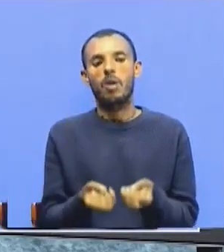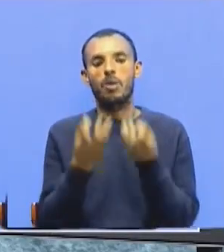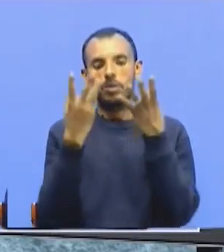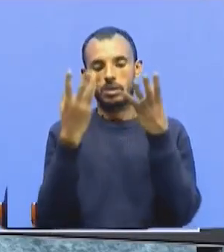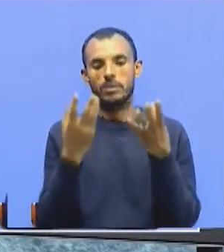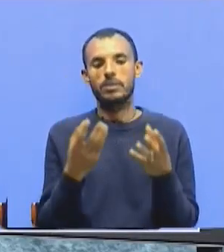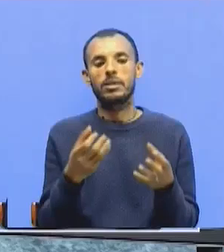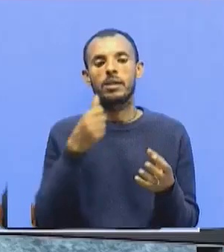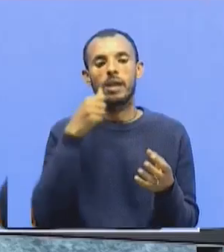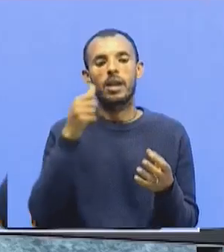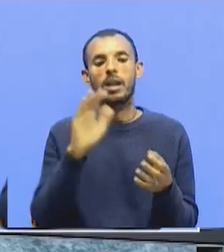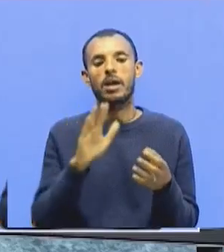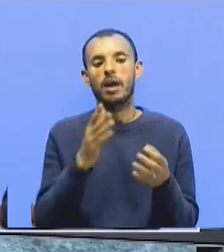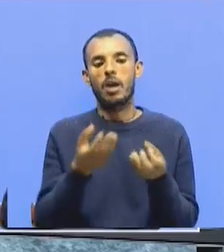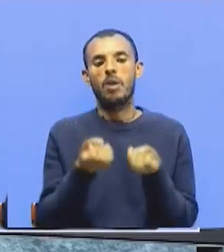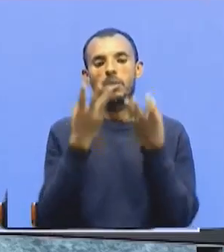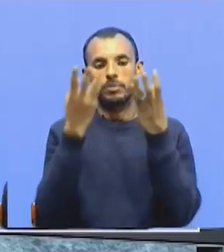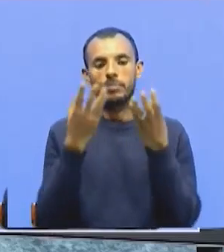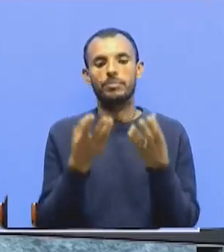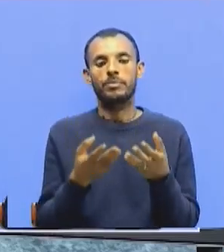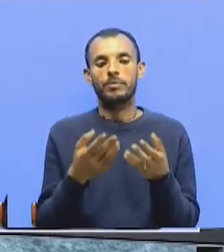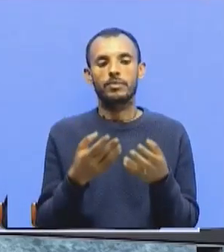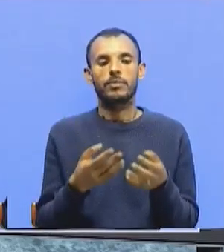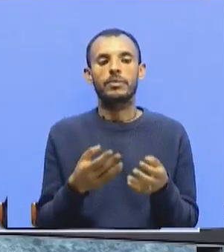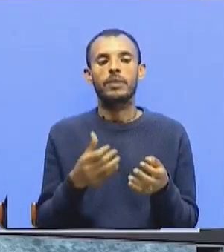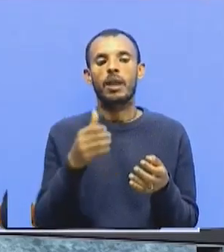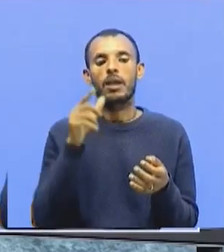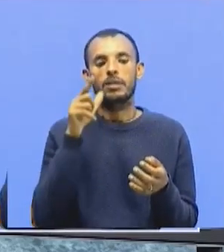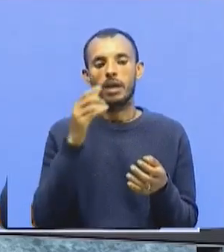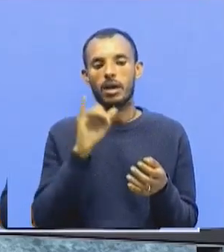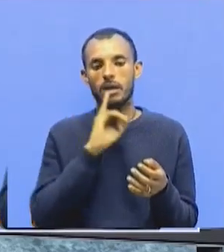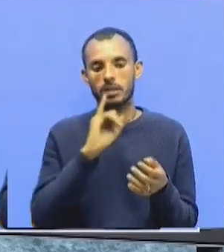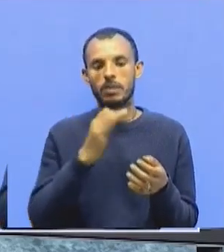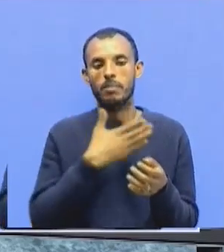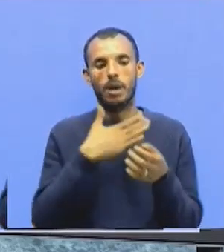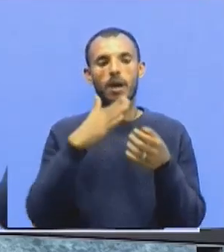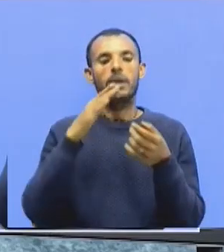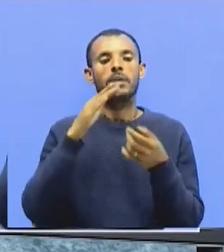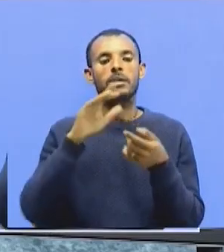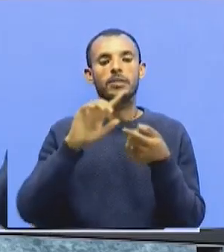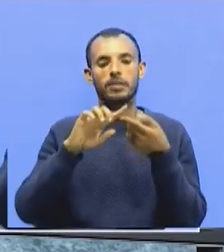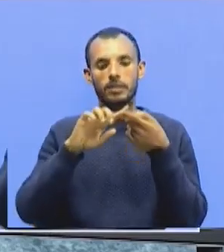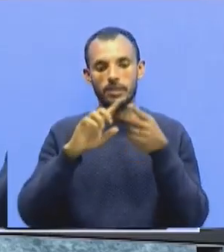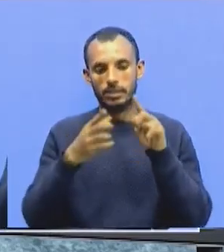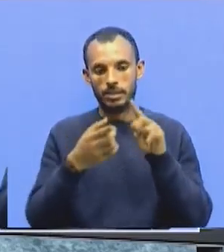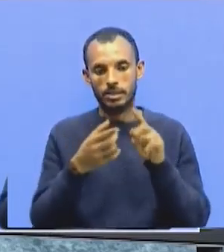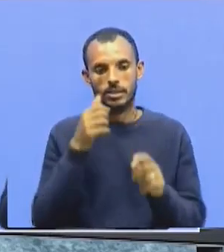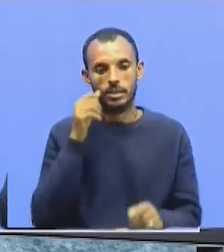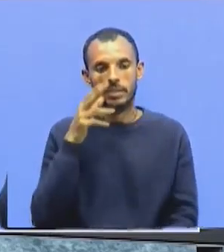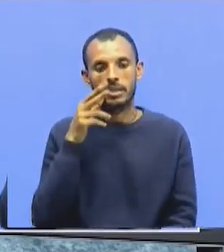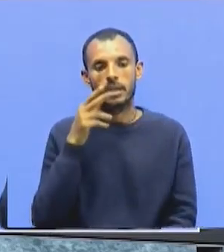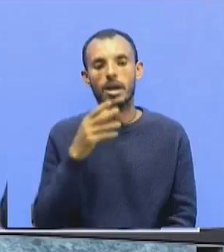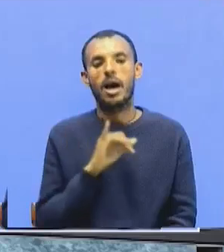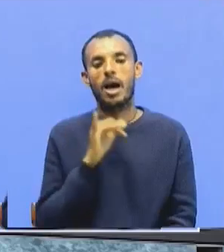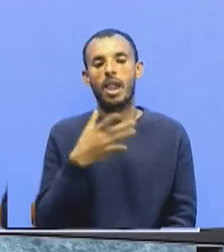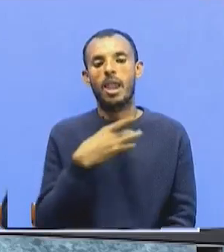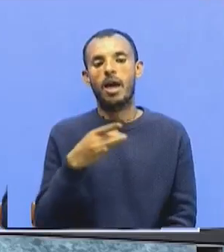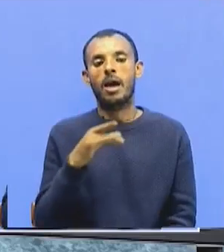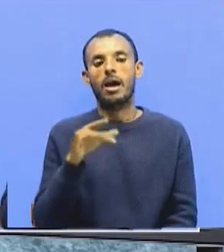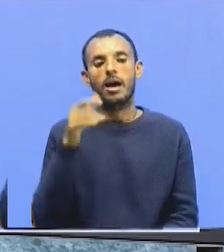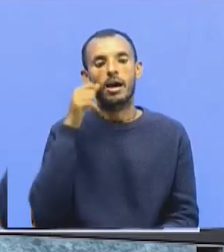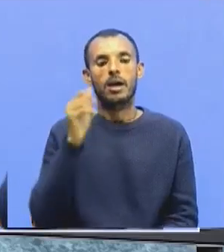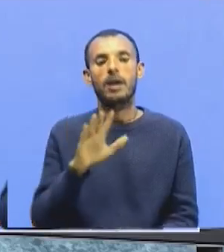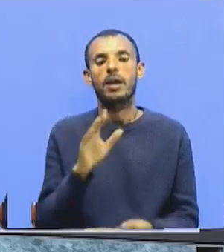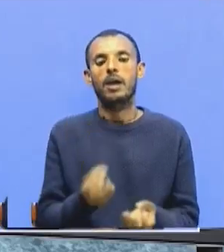I like her a lot. Lisa is my sister. I like her a lot. Here is the